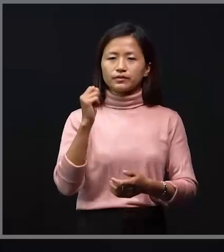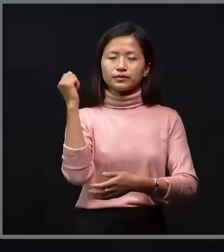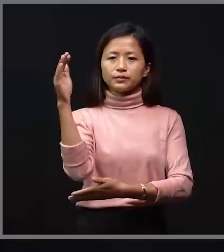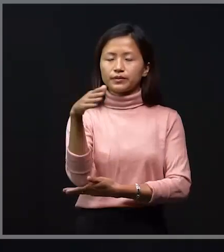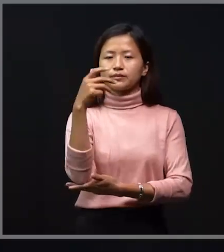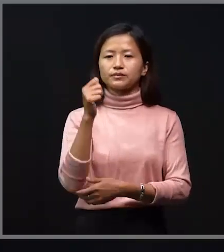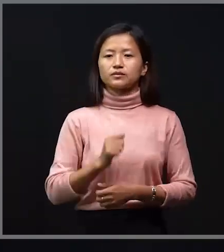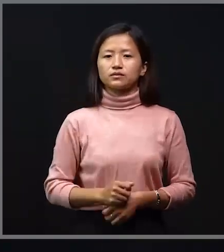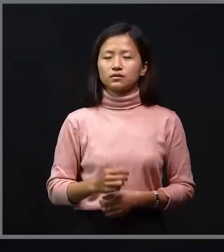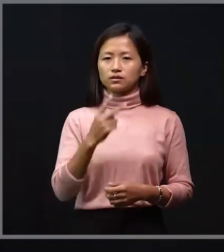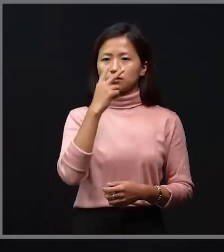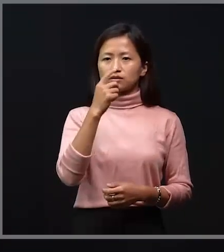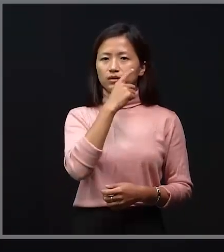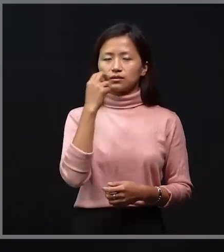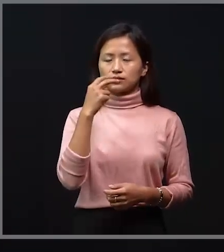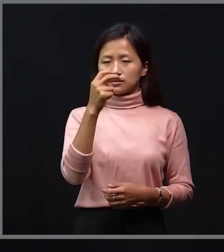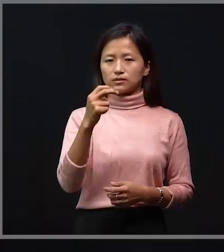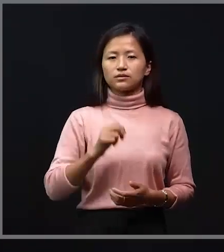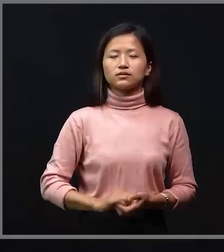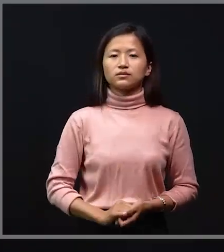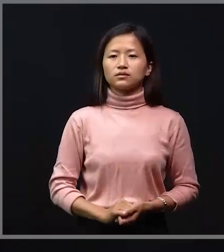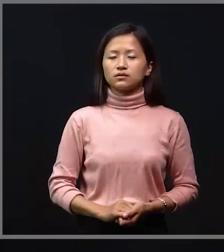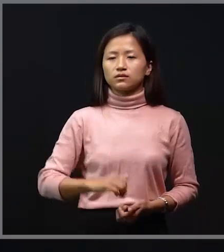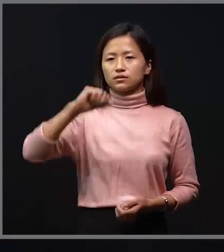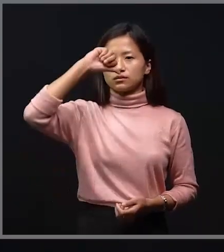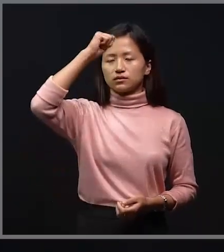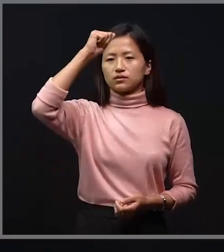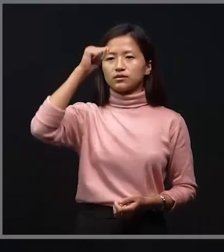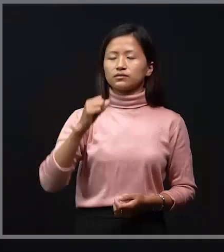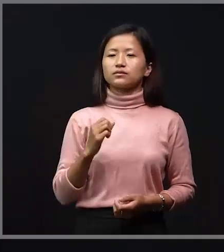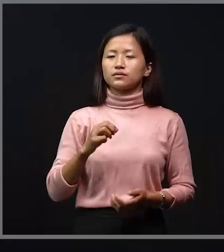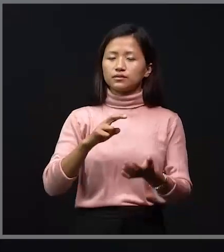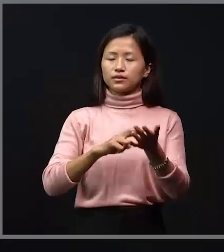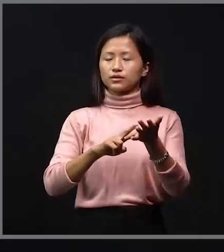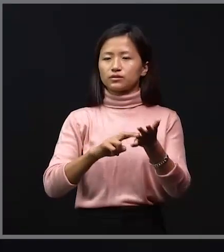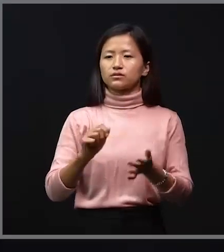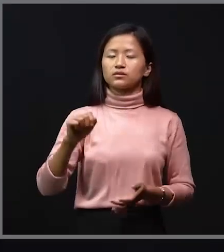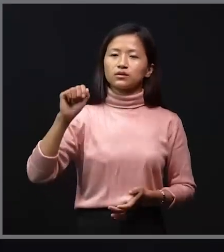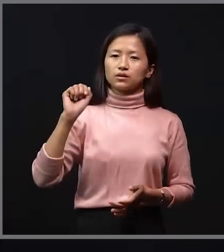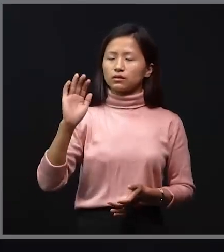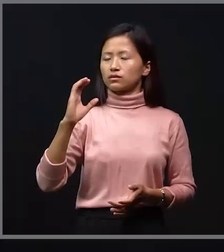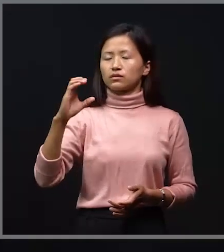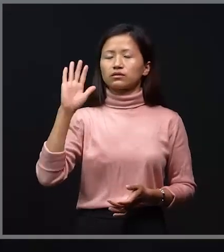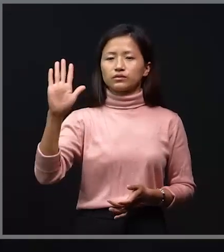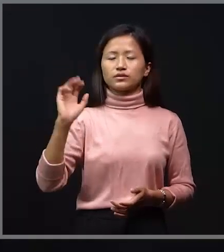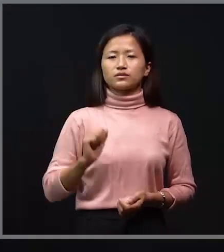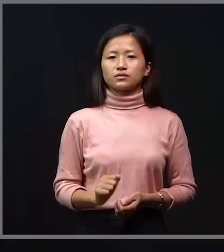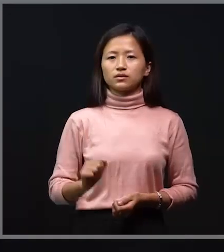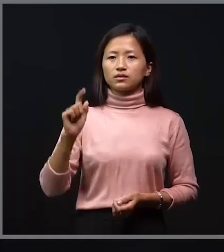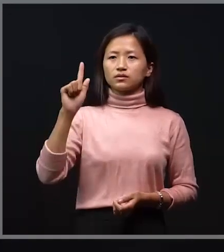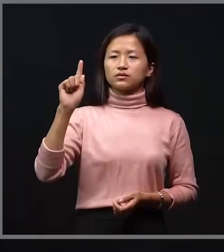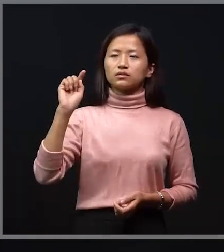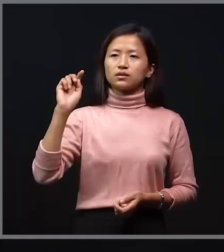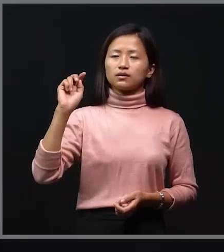discussed about the INC, that is the Indian National Congress, okay? It was formed in 1885. It